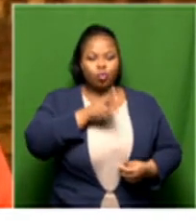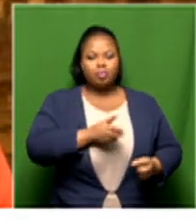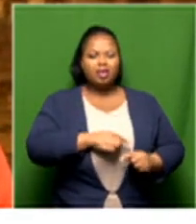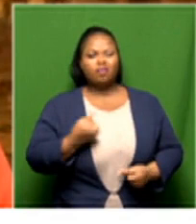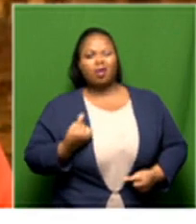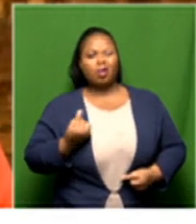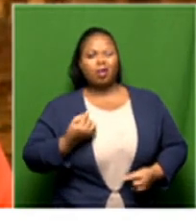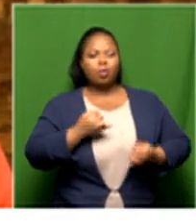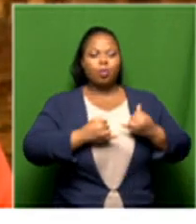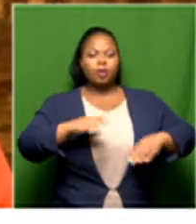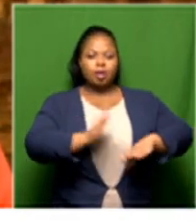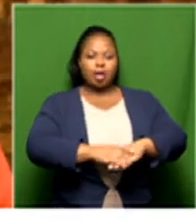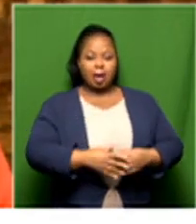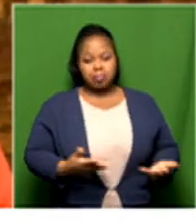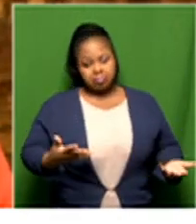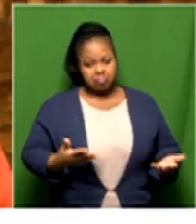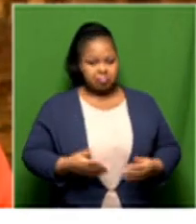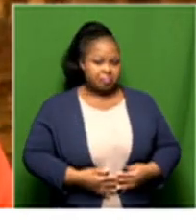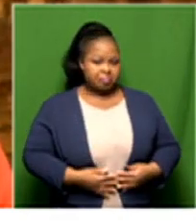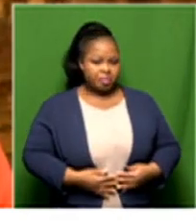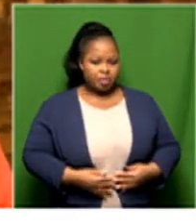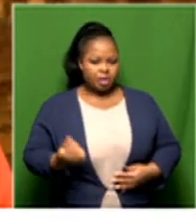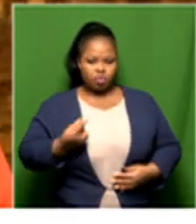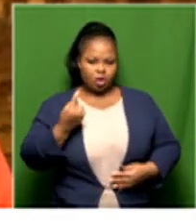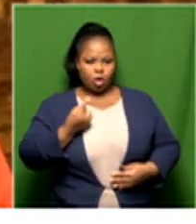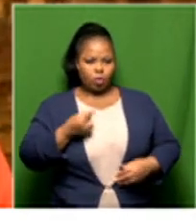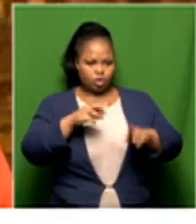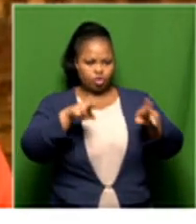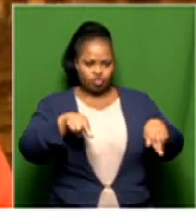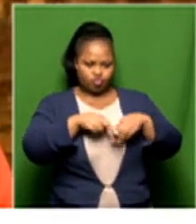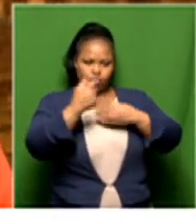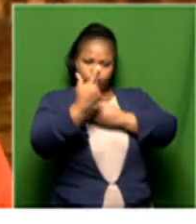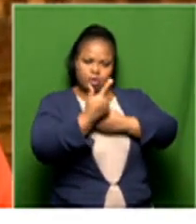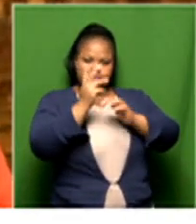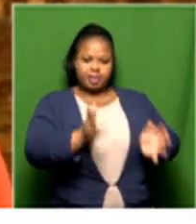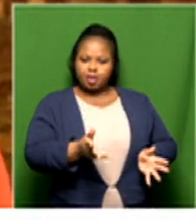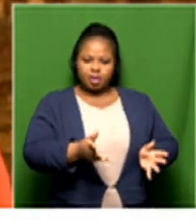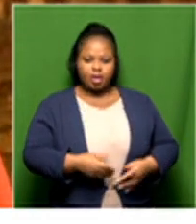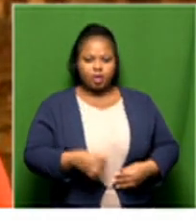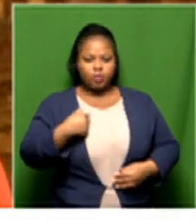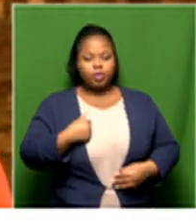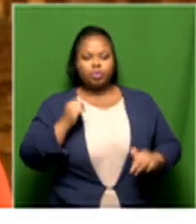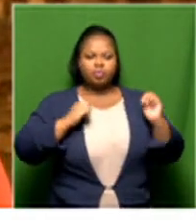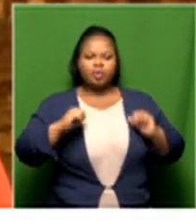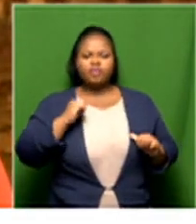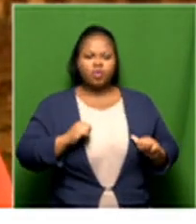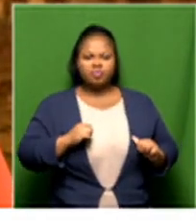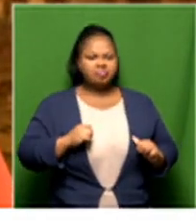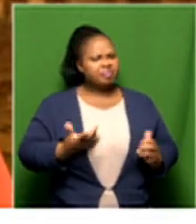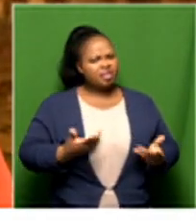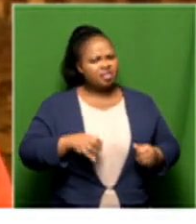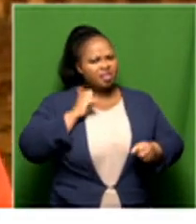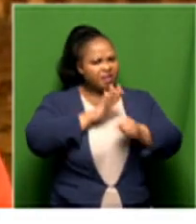show, like online, I suppose you are alone in that room, in that particular room where you do that show. So does that